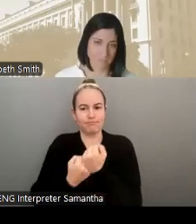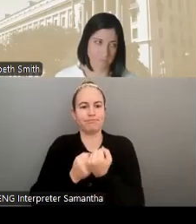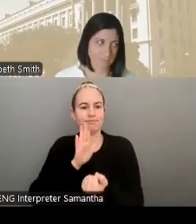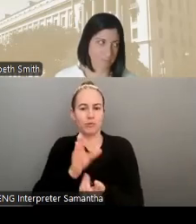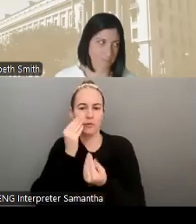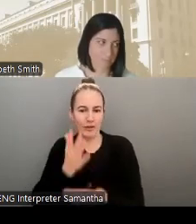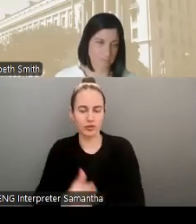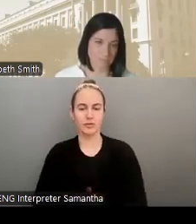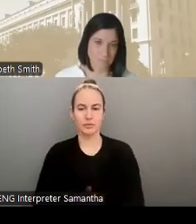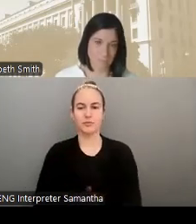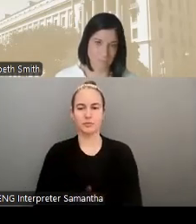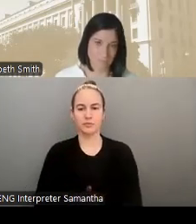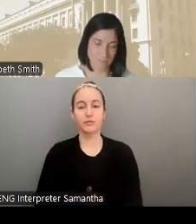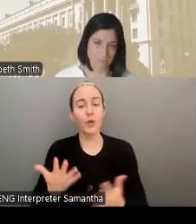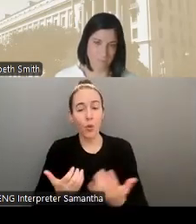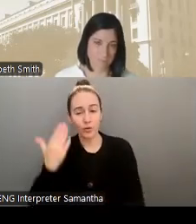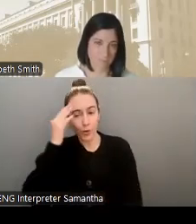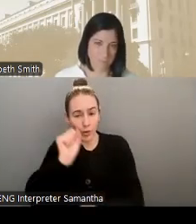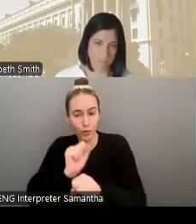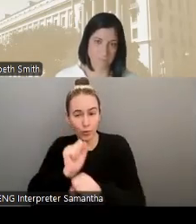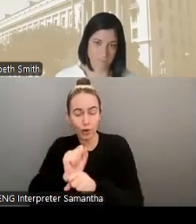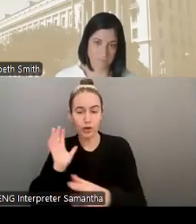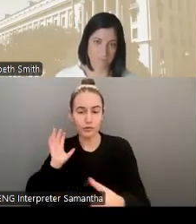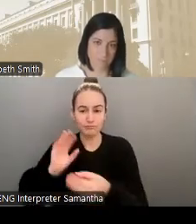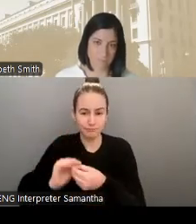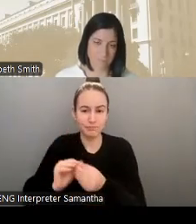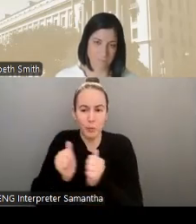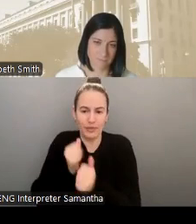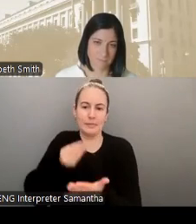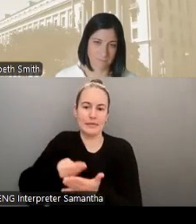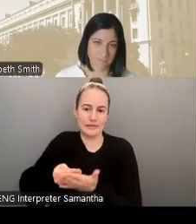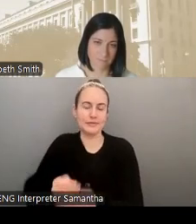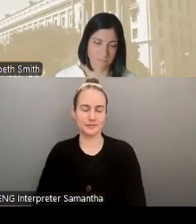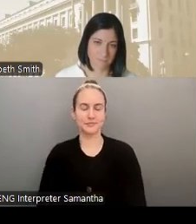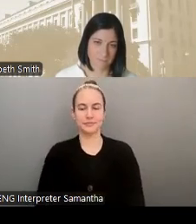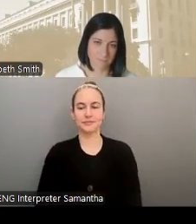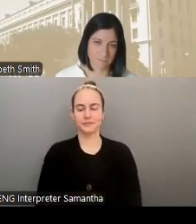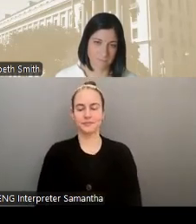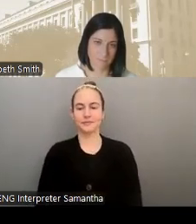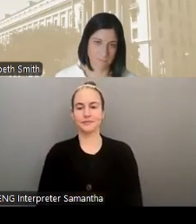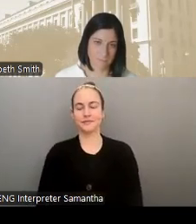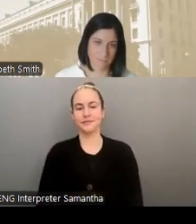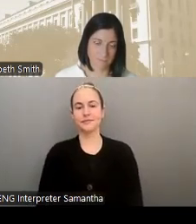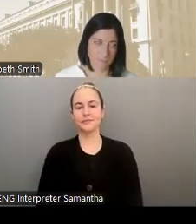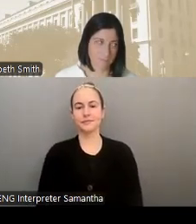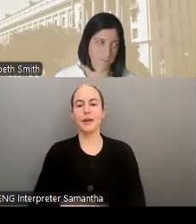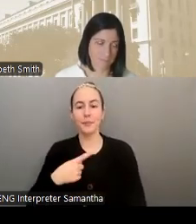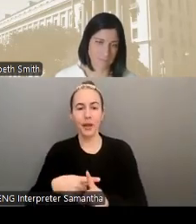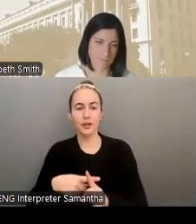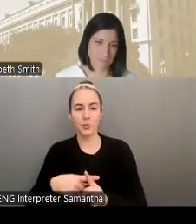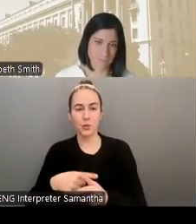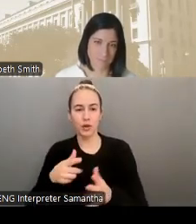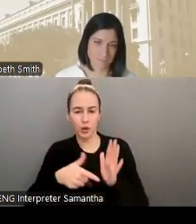hearing about the work that you've done with those award funds. We are also going to review and sample a handful of